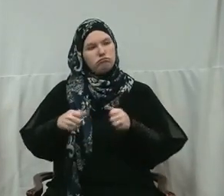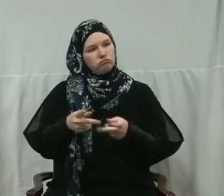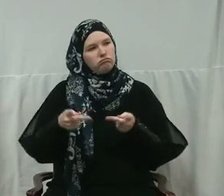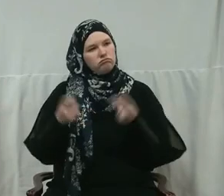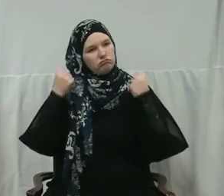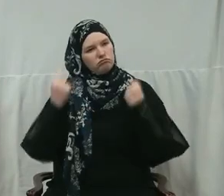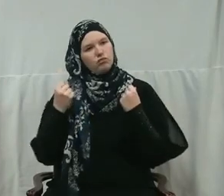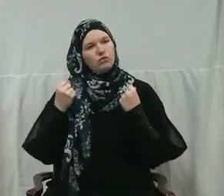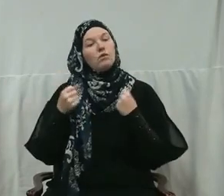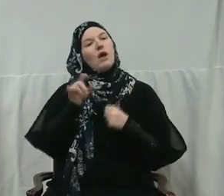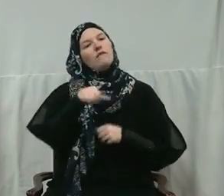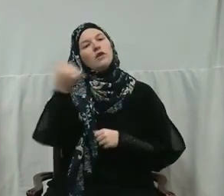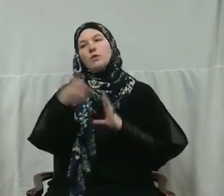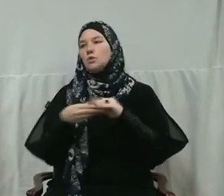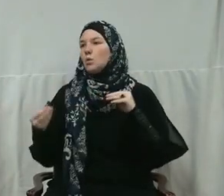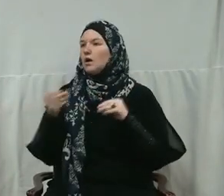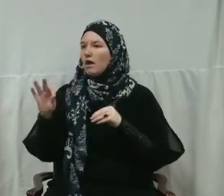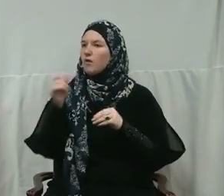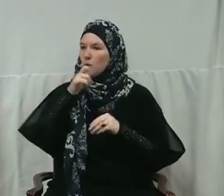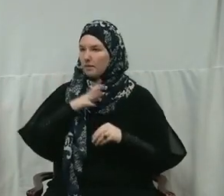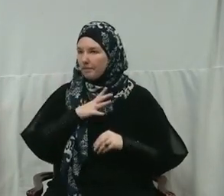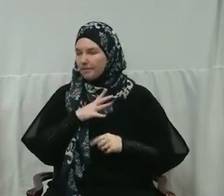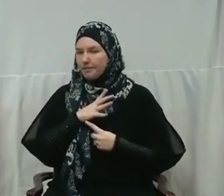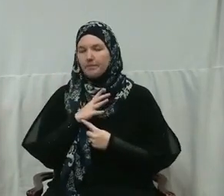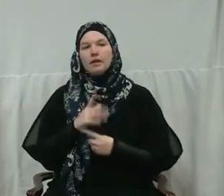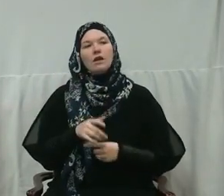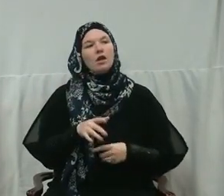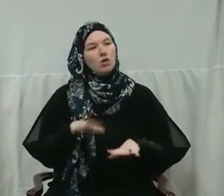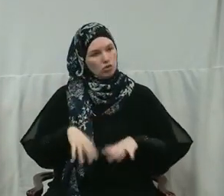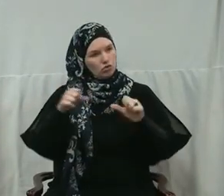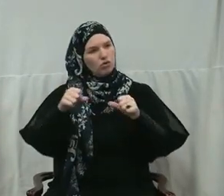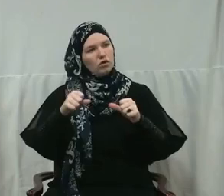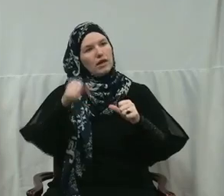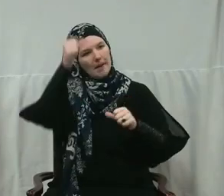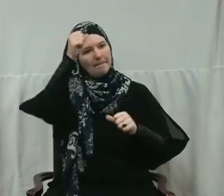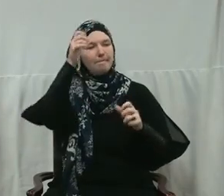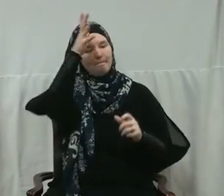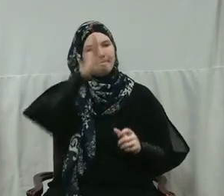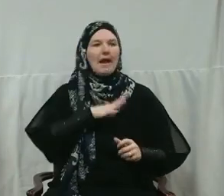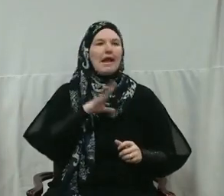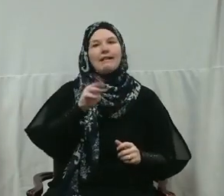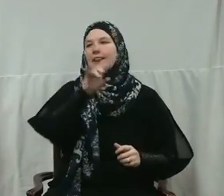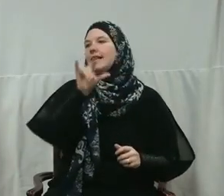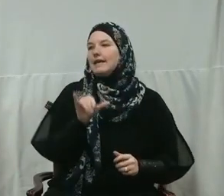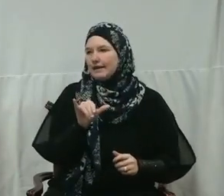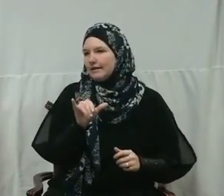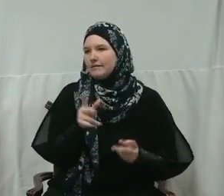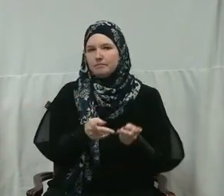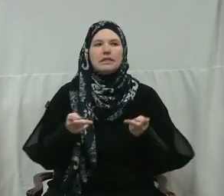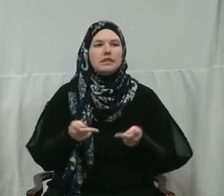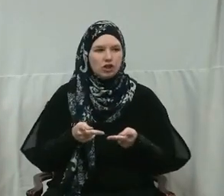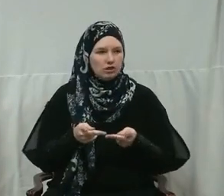have another story of a woman that took a manly position in a very